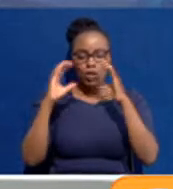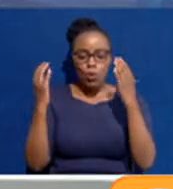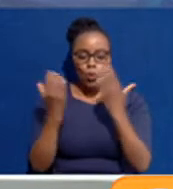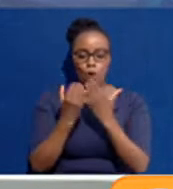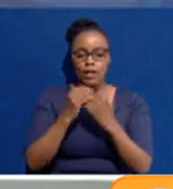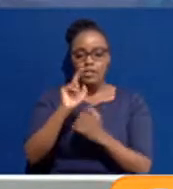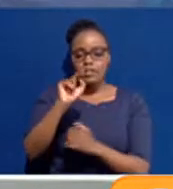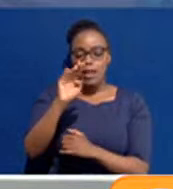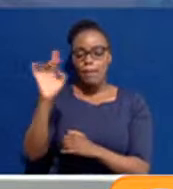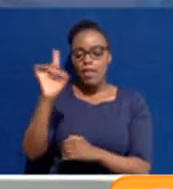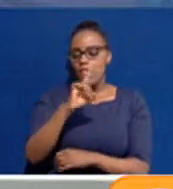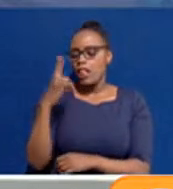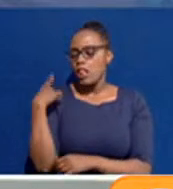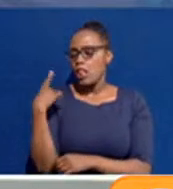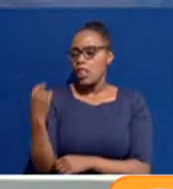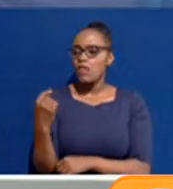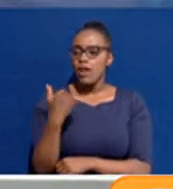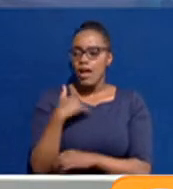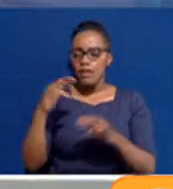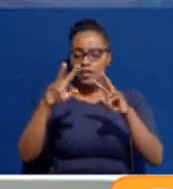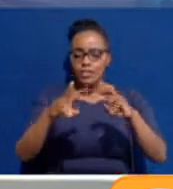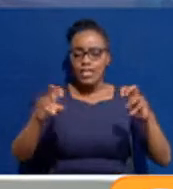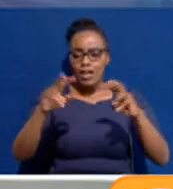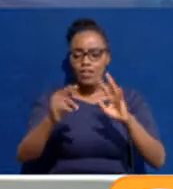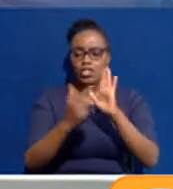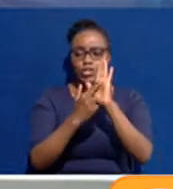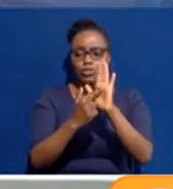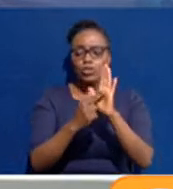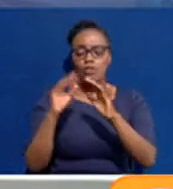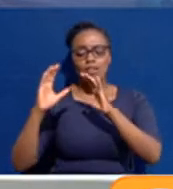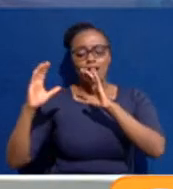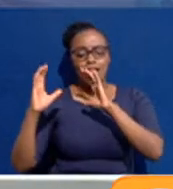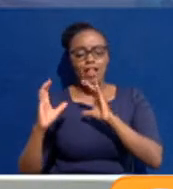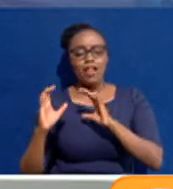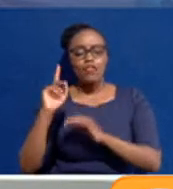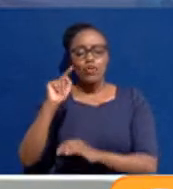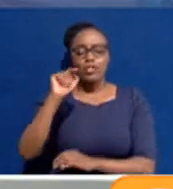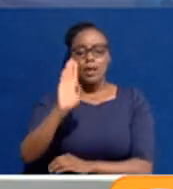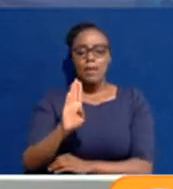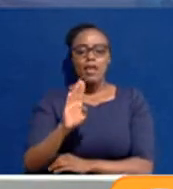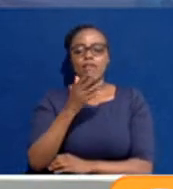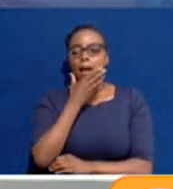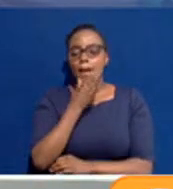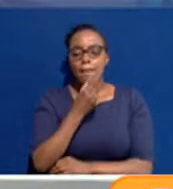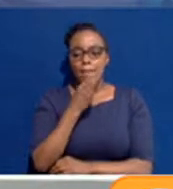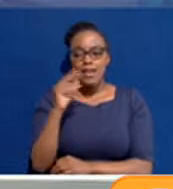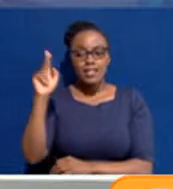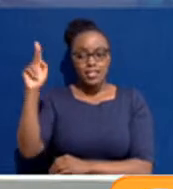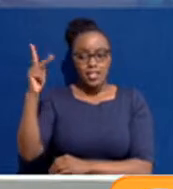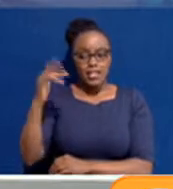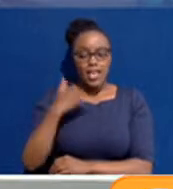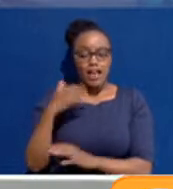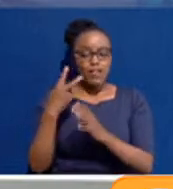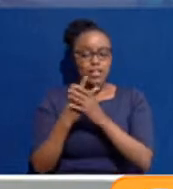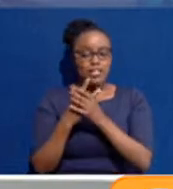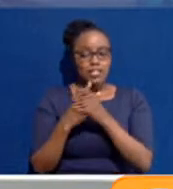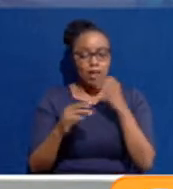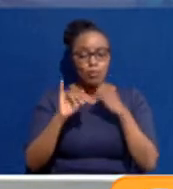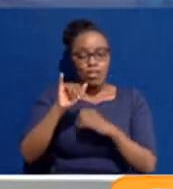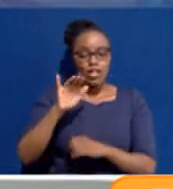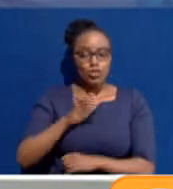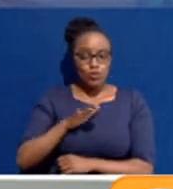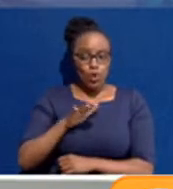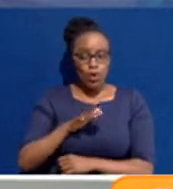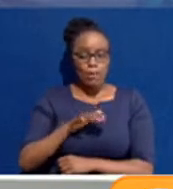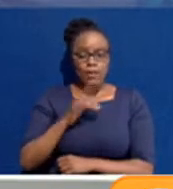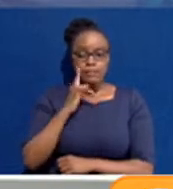the latest TB prevalence survey has revealed that the burden of tuberculosis among men in Kenya is double that of women,